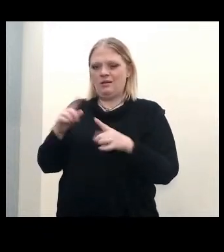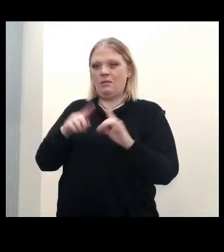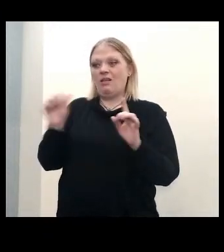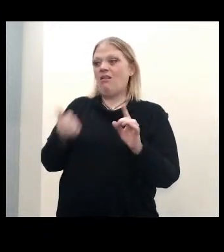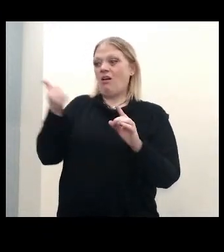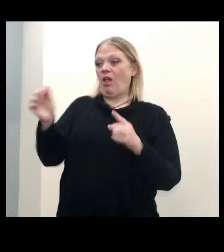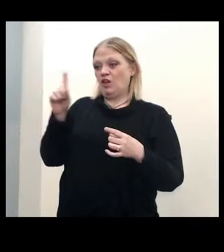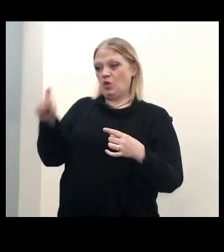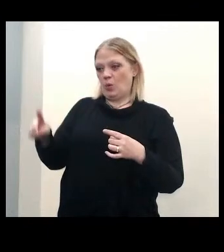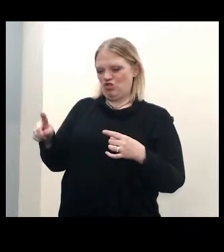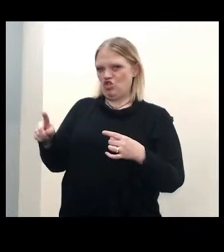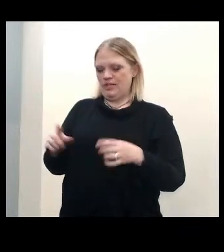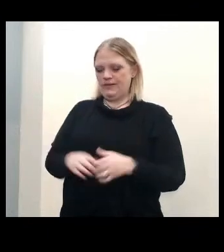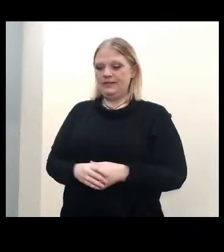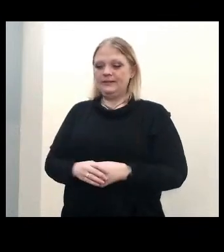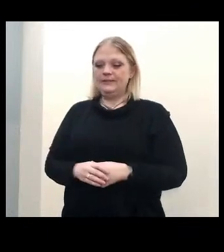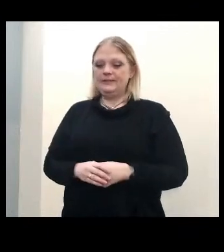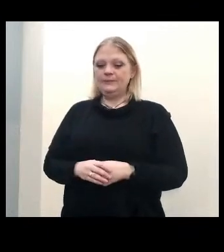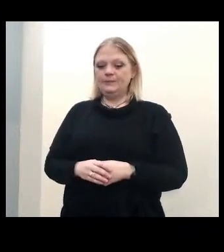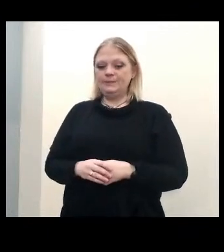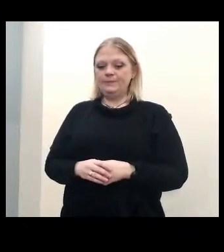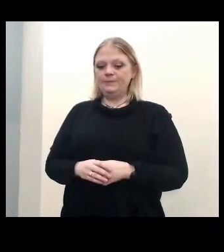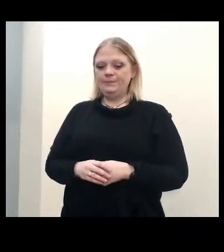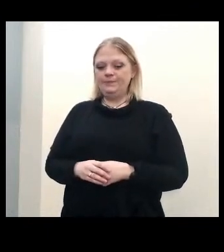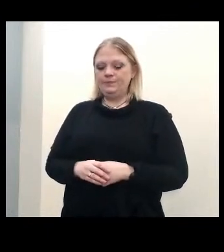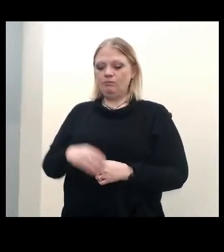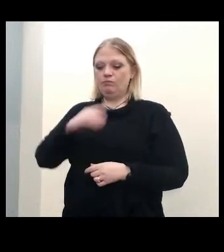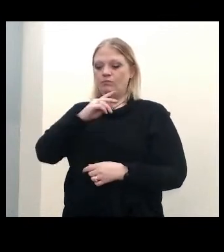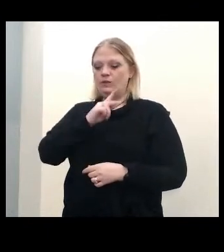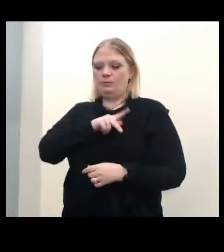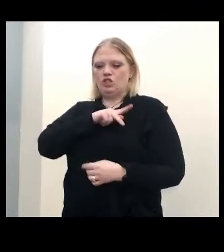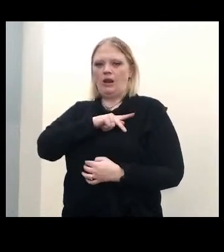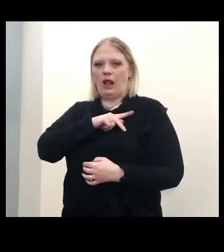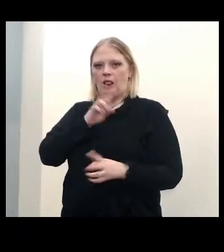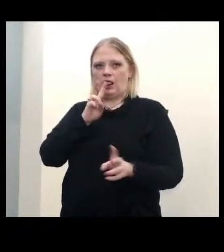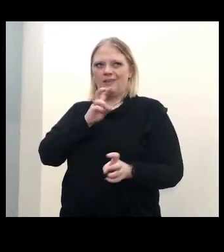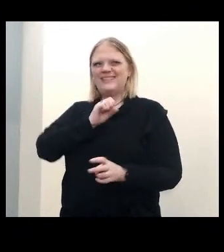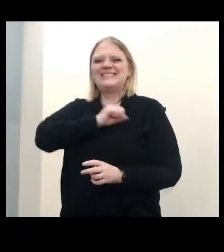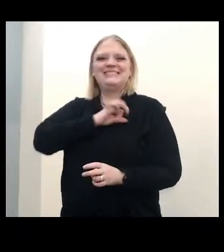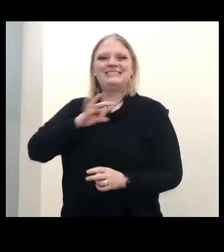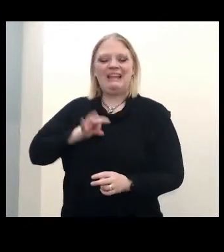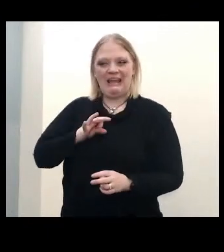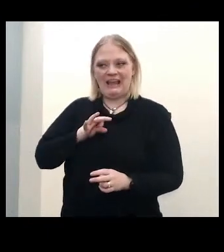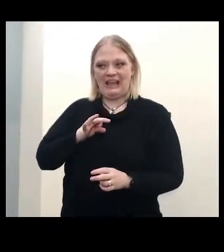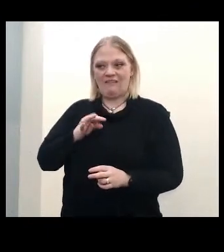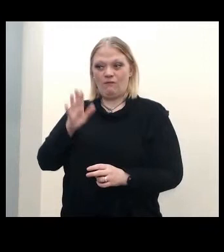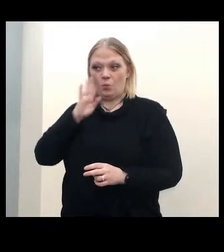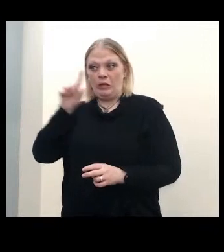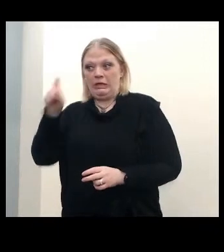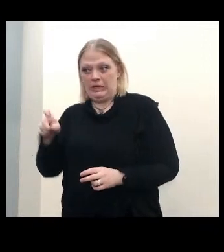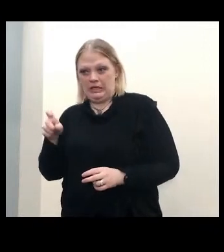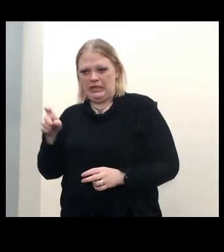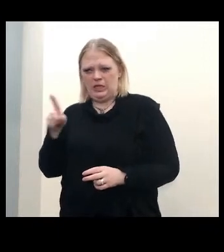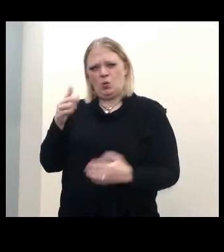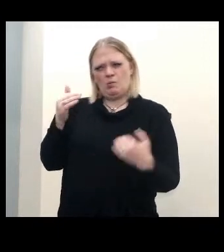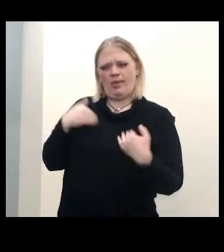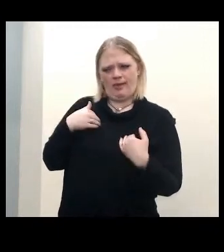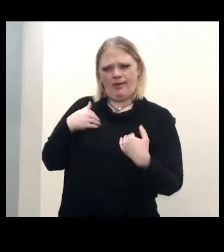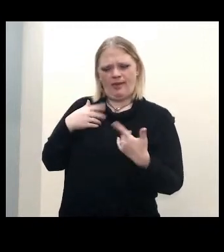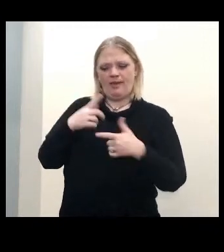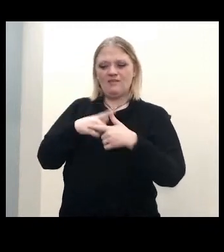have regarding that is about the personnel you would need and whether you have those. And when you talk about